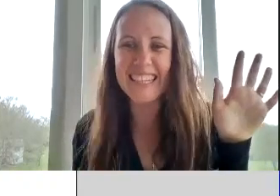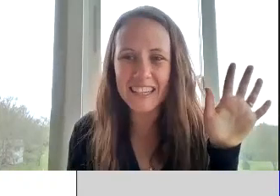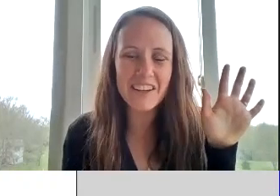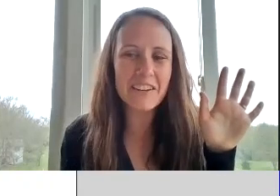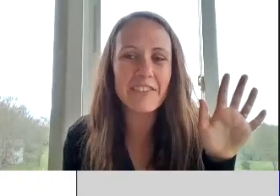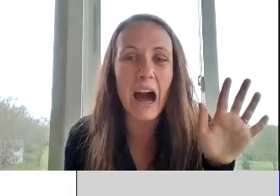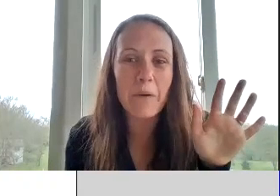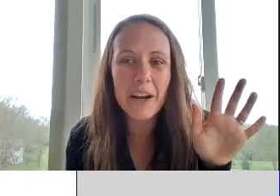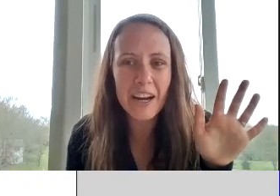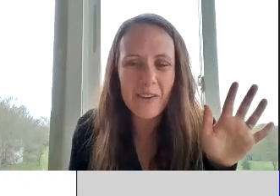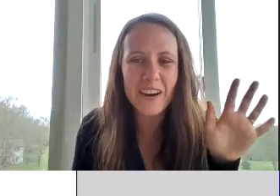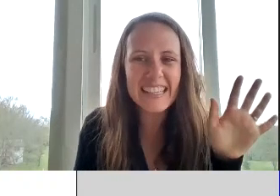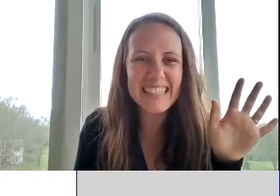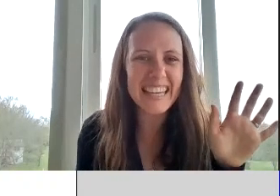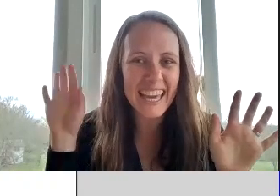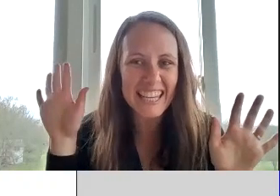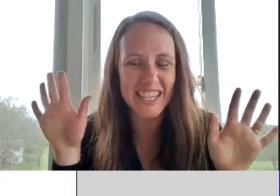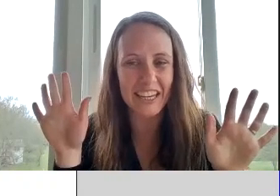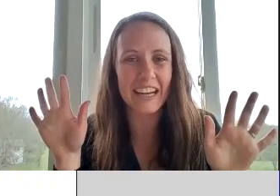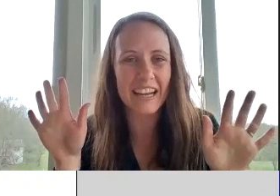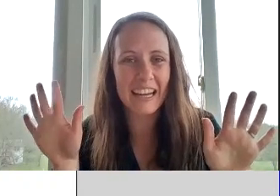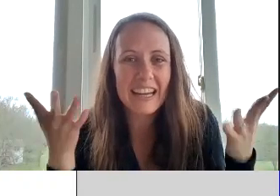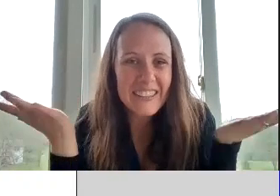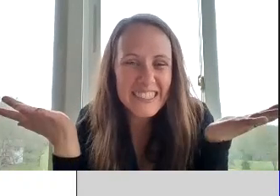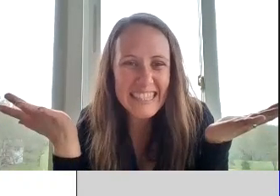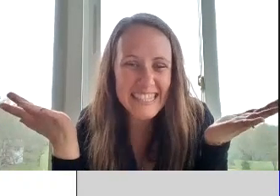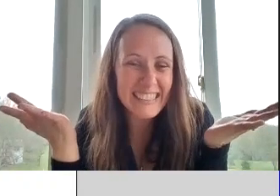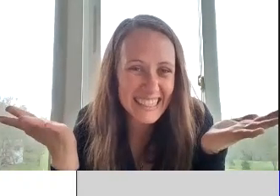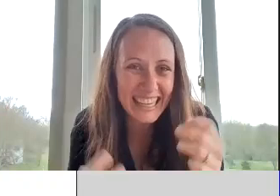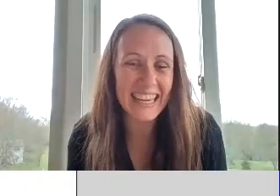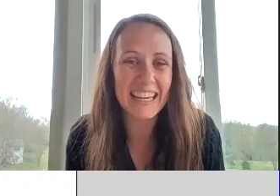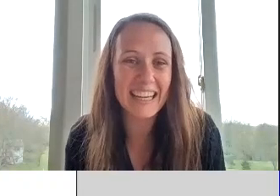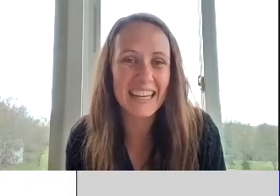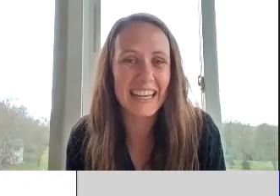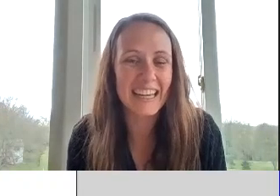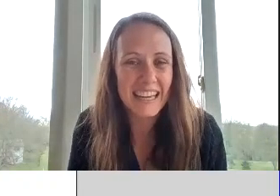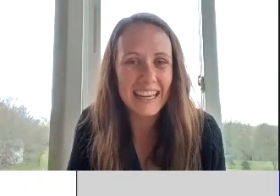Is he sitting on a flower or is he itching? What's he doing?